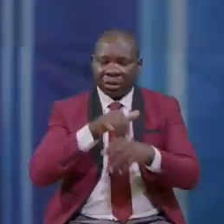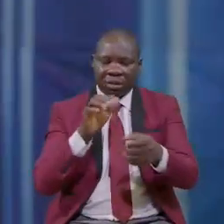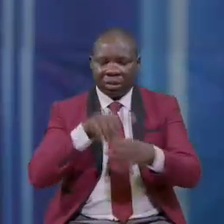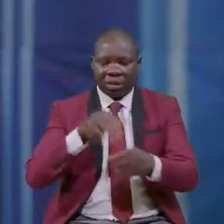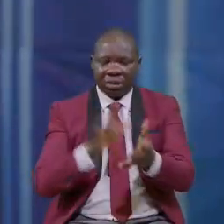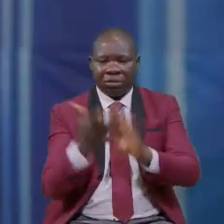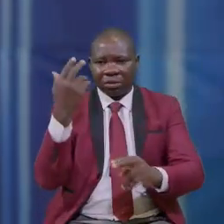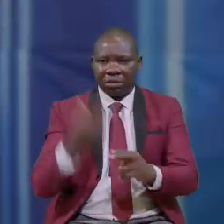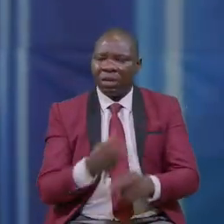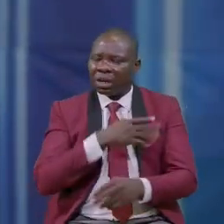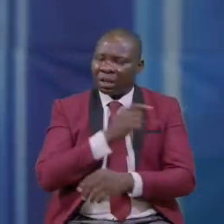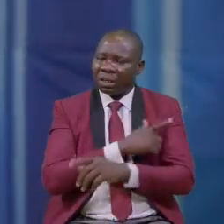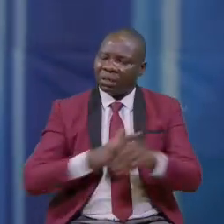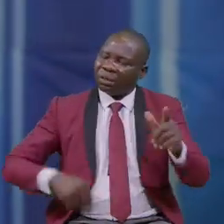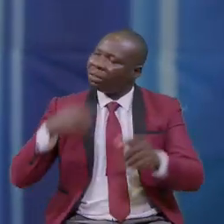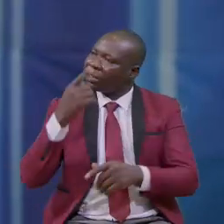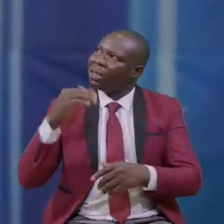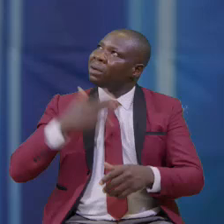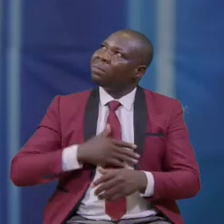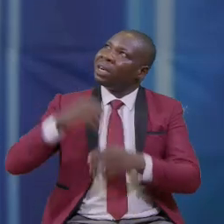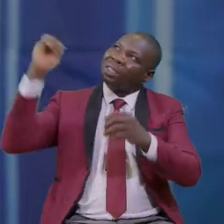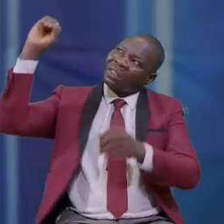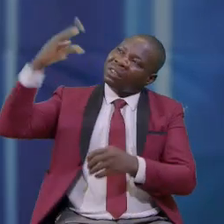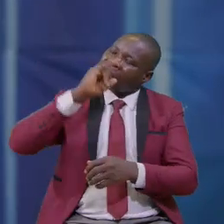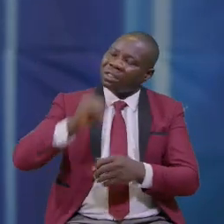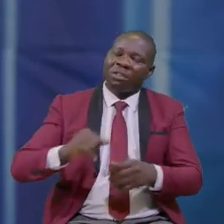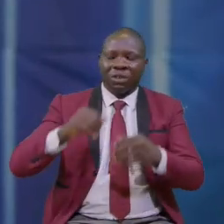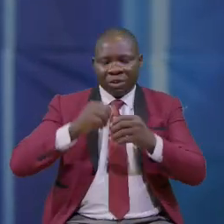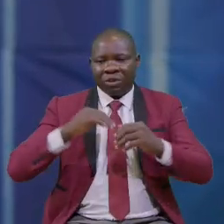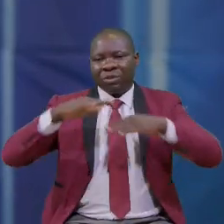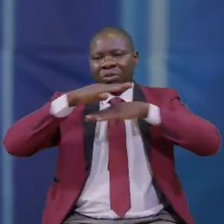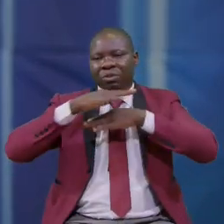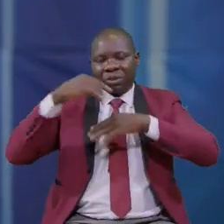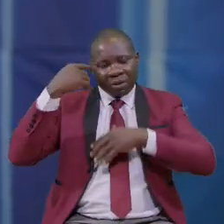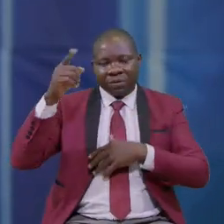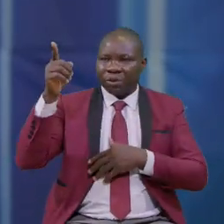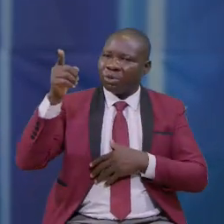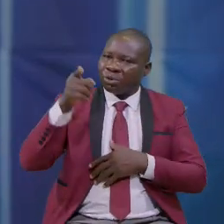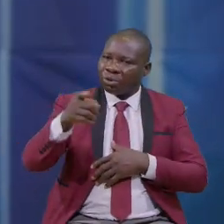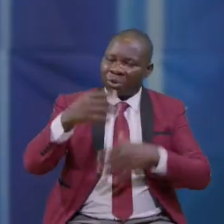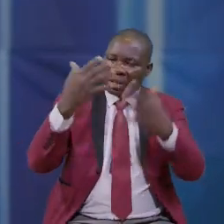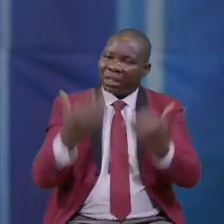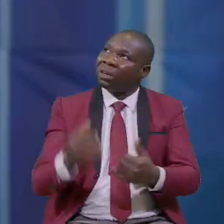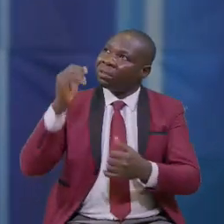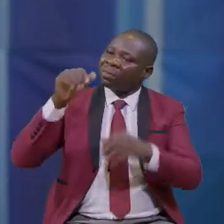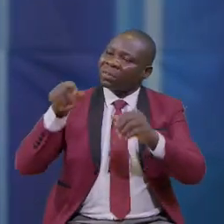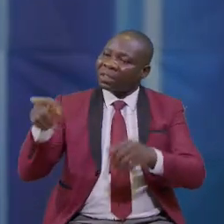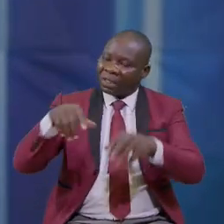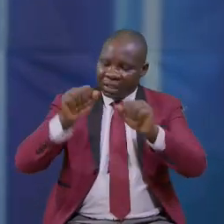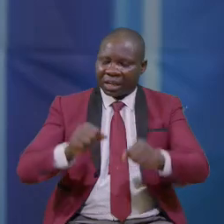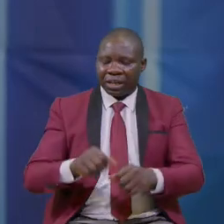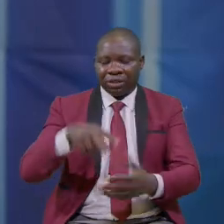is sufficient for you. And now he could run, he could jump, he could climb. New strength